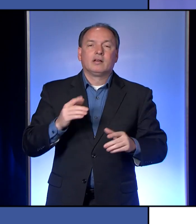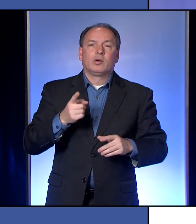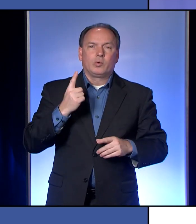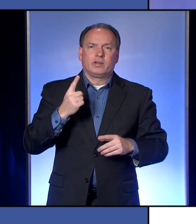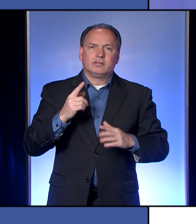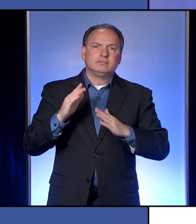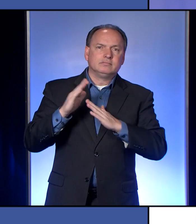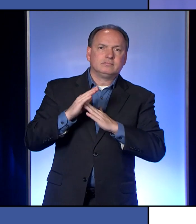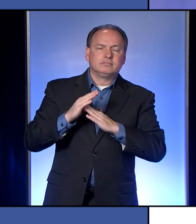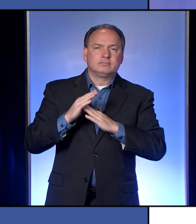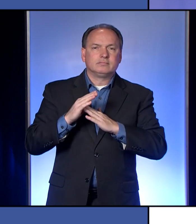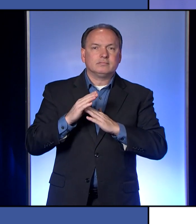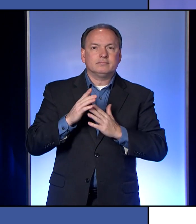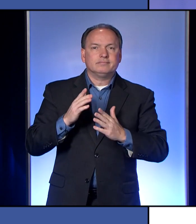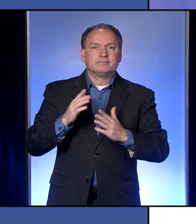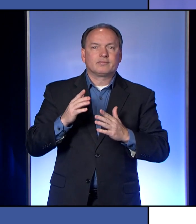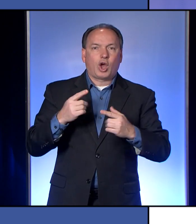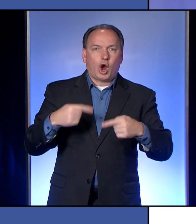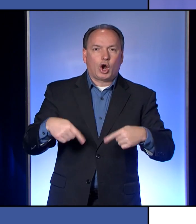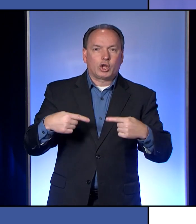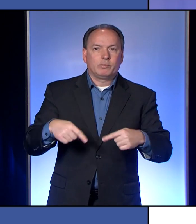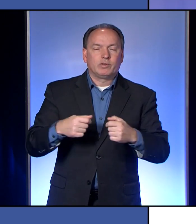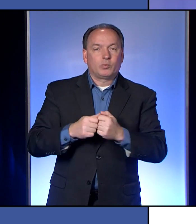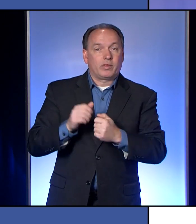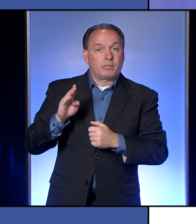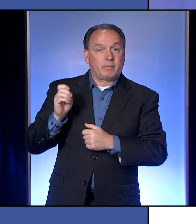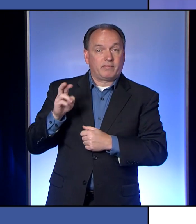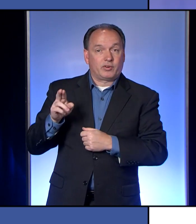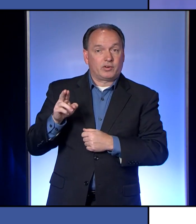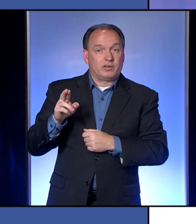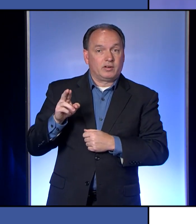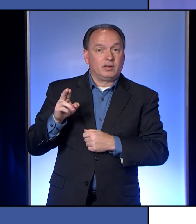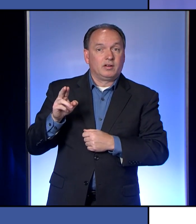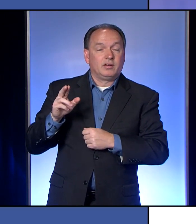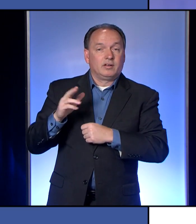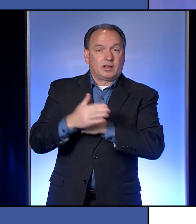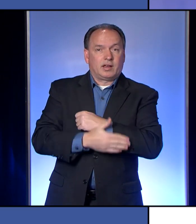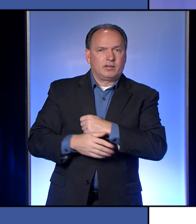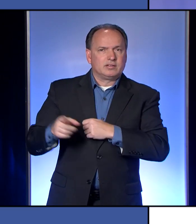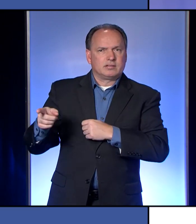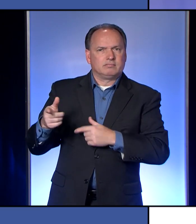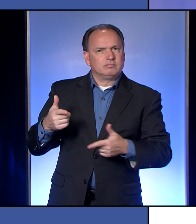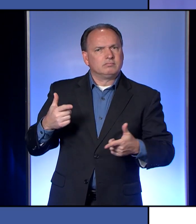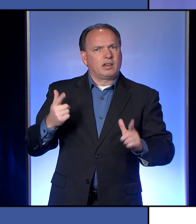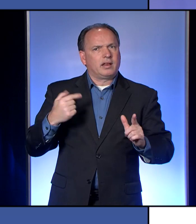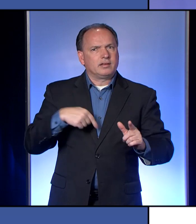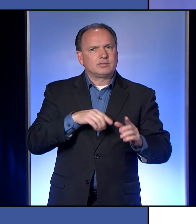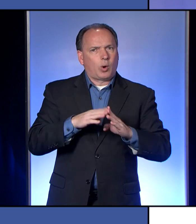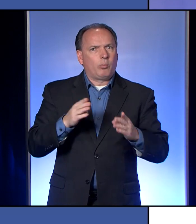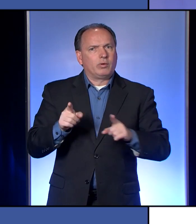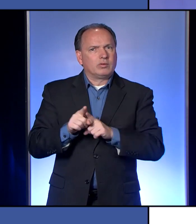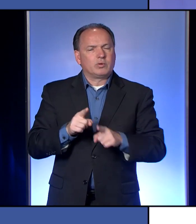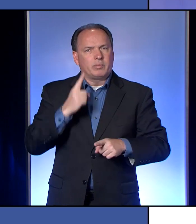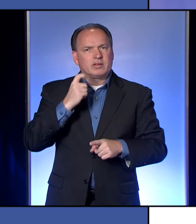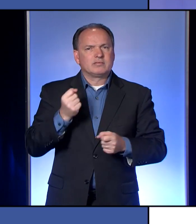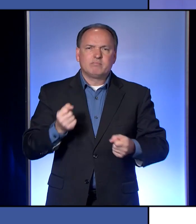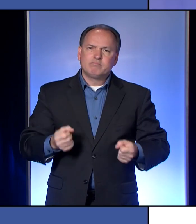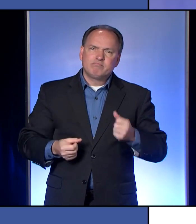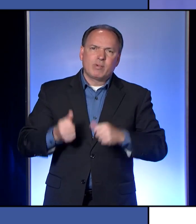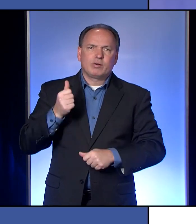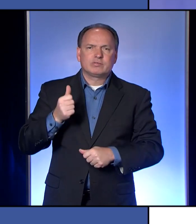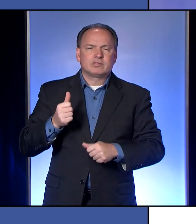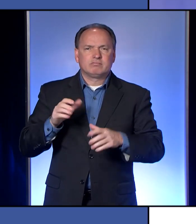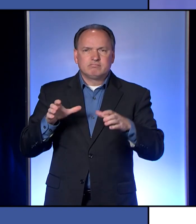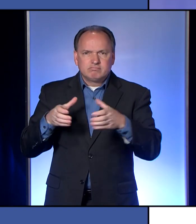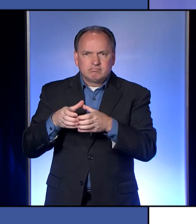big, I think that was one of the big arguments from Beaver County to the state, as we should be able to open because many of our cases are